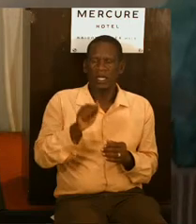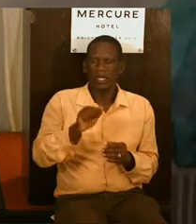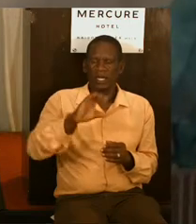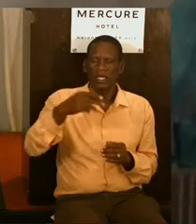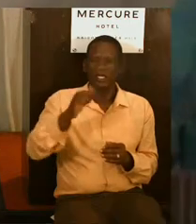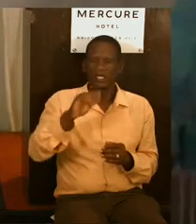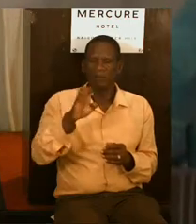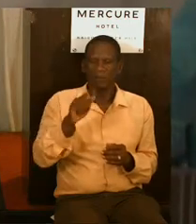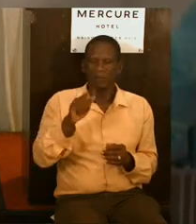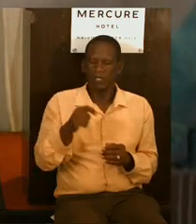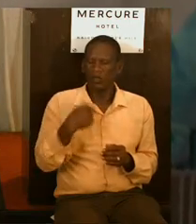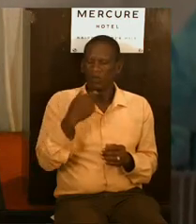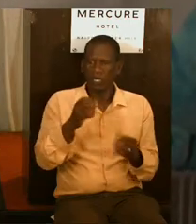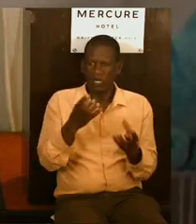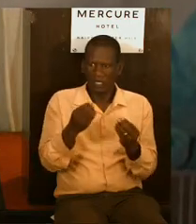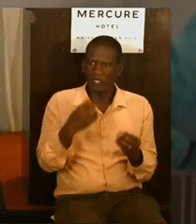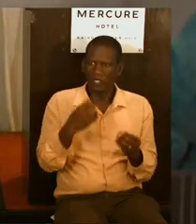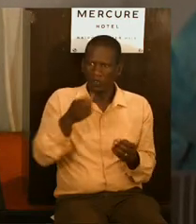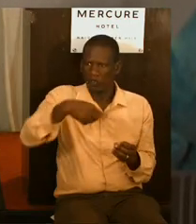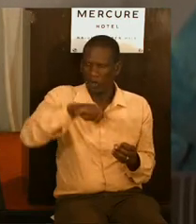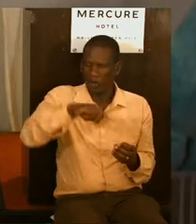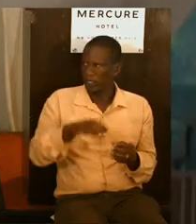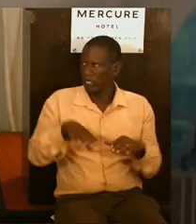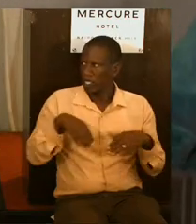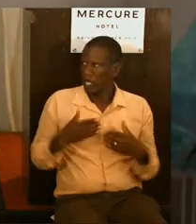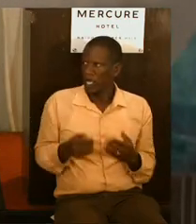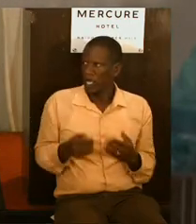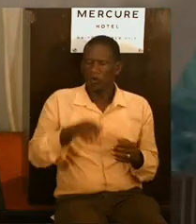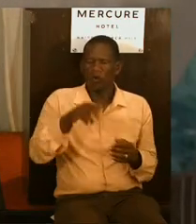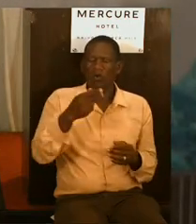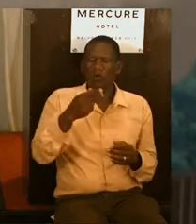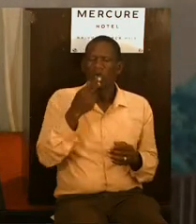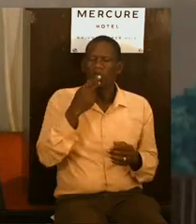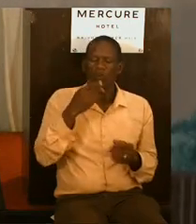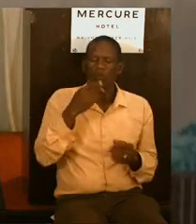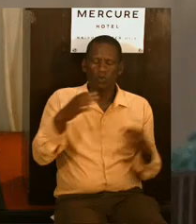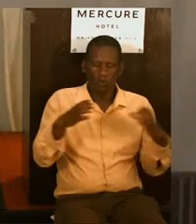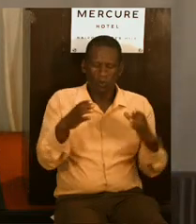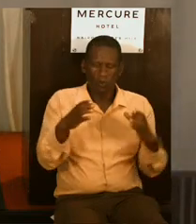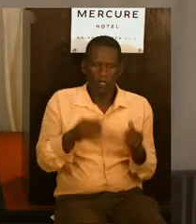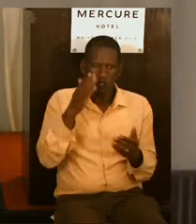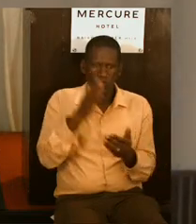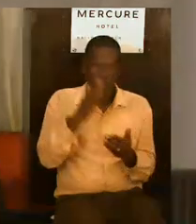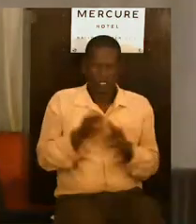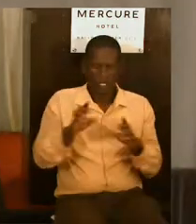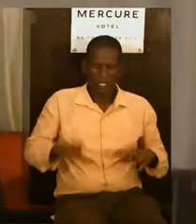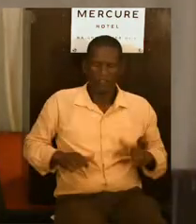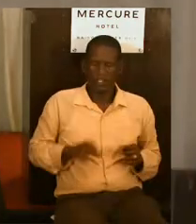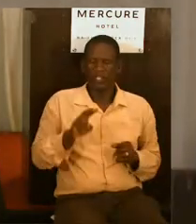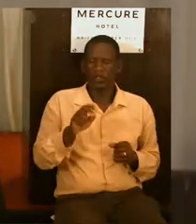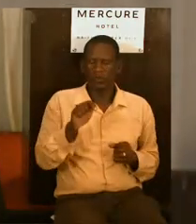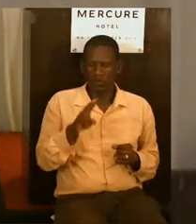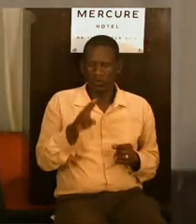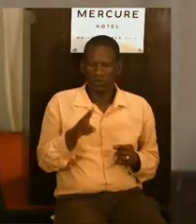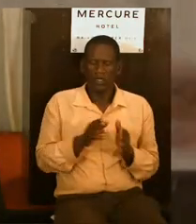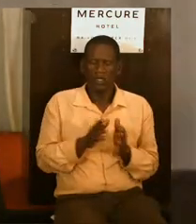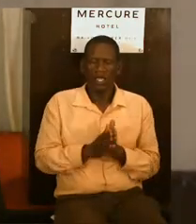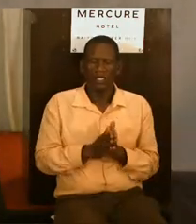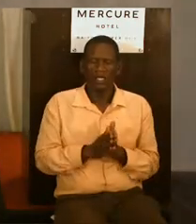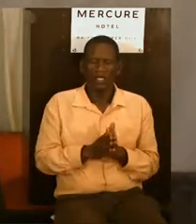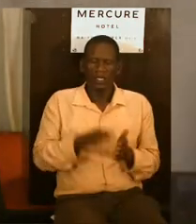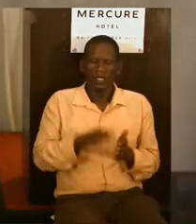who would have easily told us how the pokot community really lived in utu and there